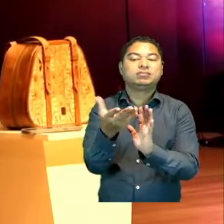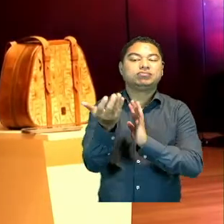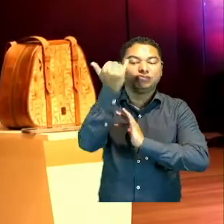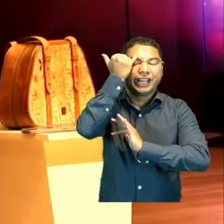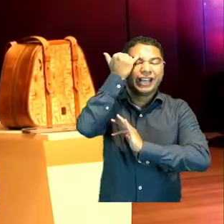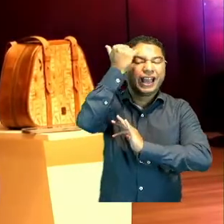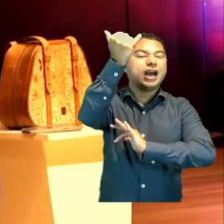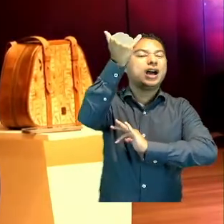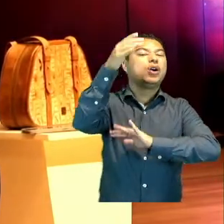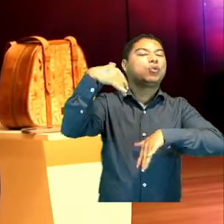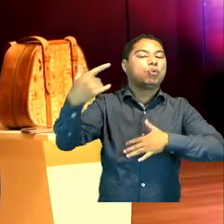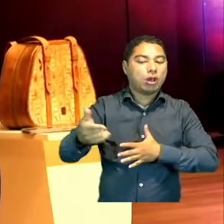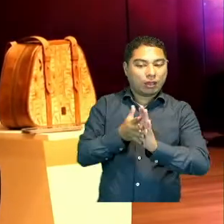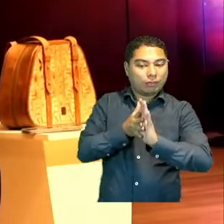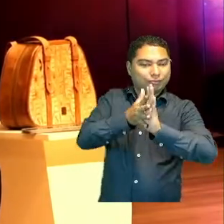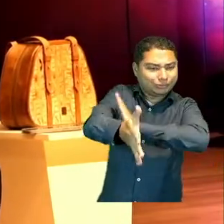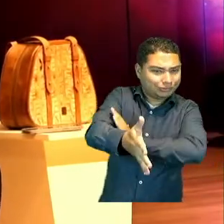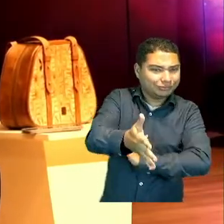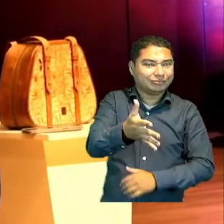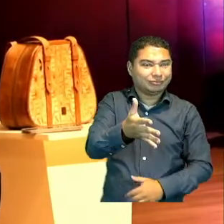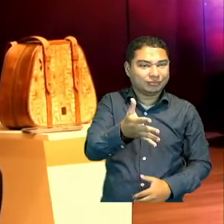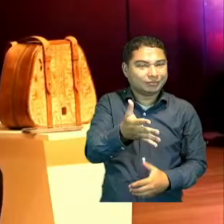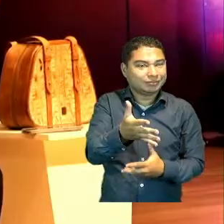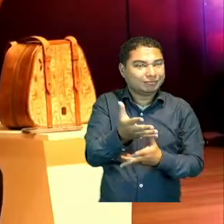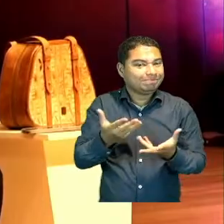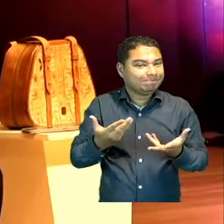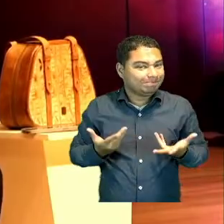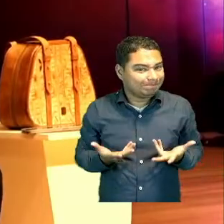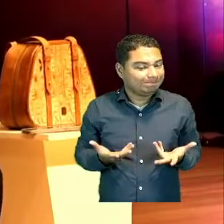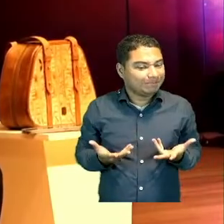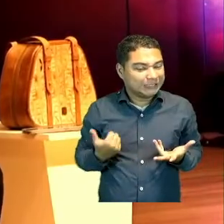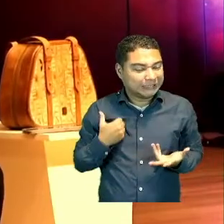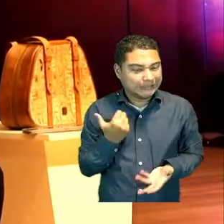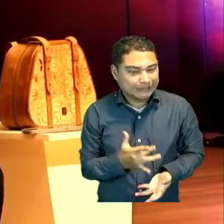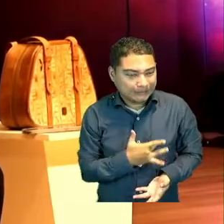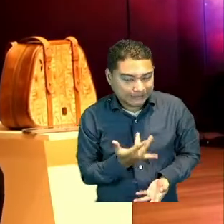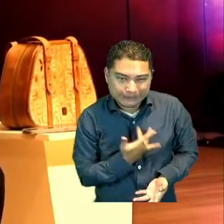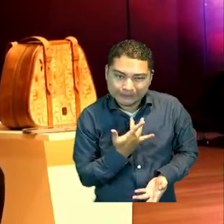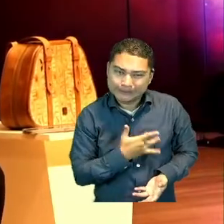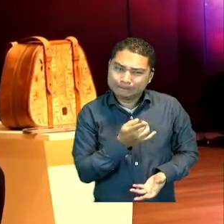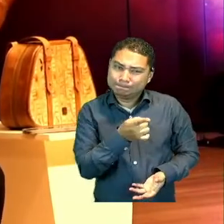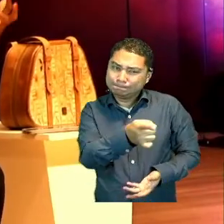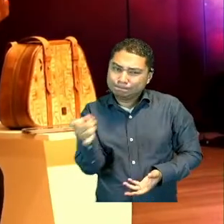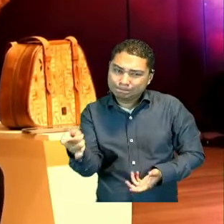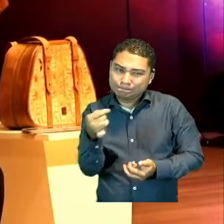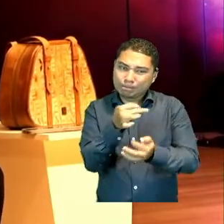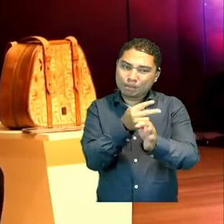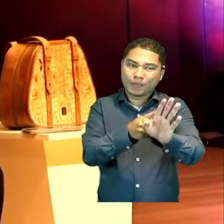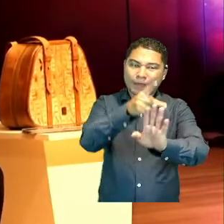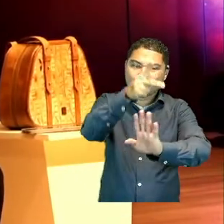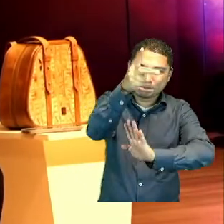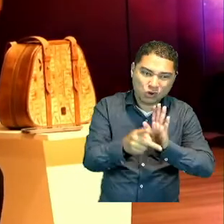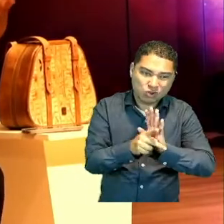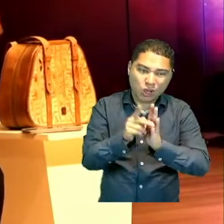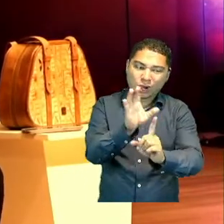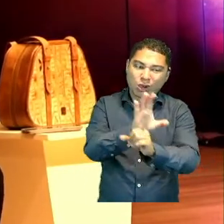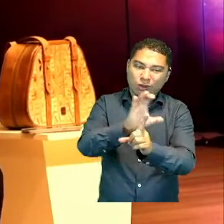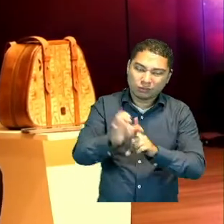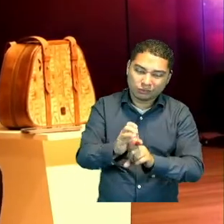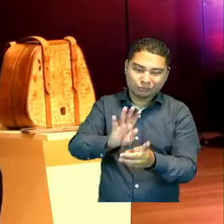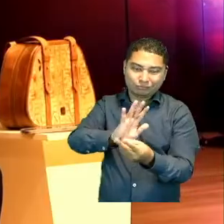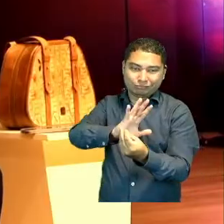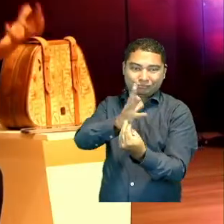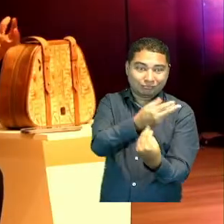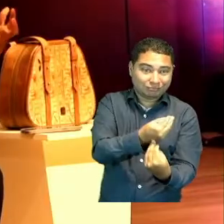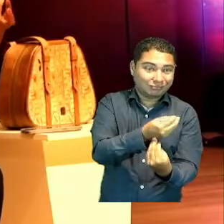structure, but also what ideas can we follow up with and what sensations do we need to convey and what cultural projects